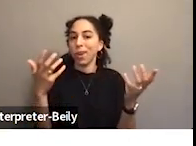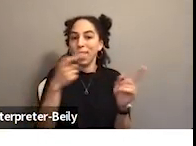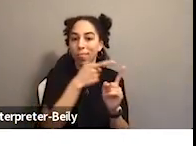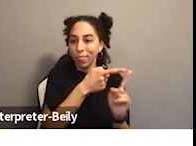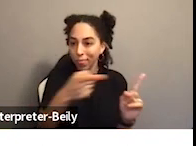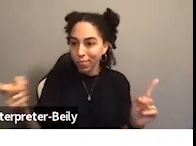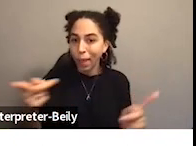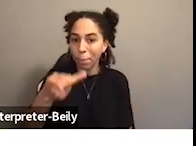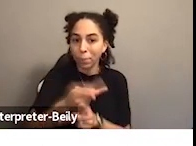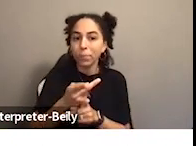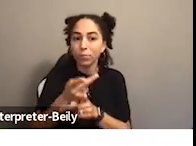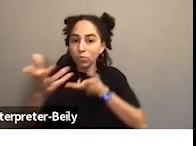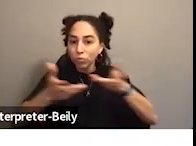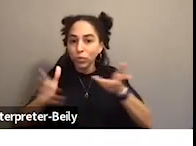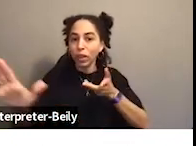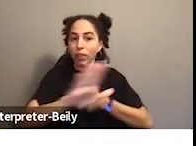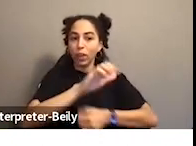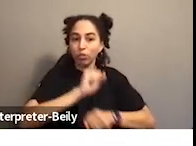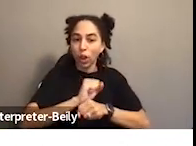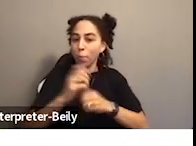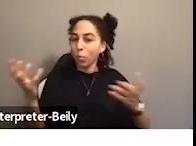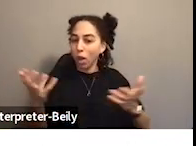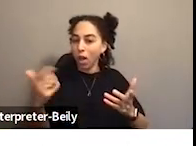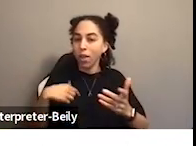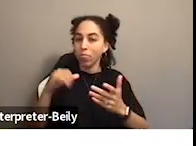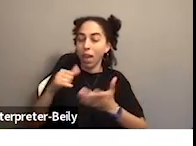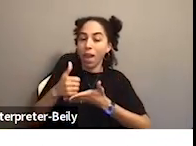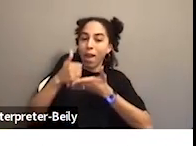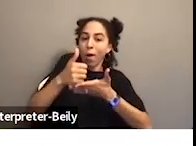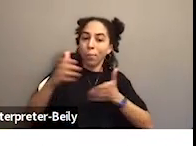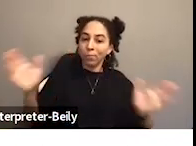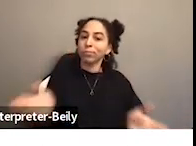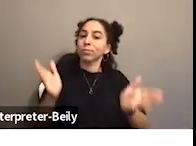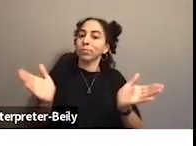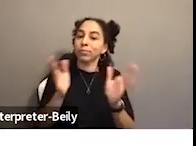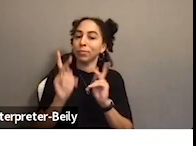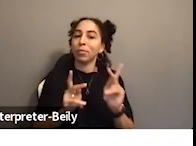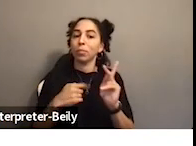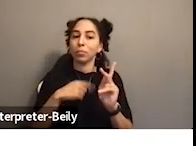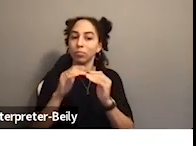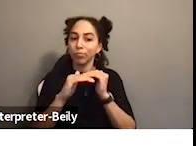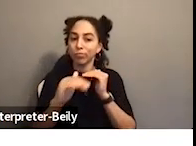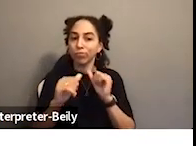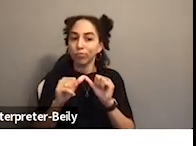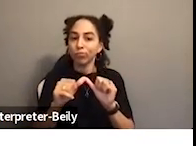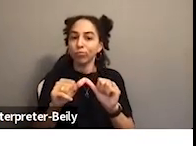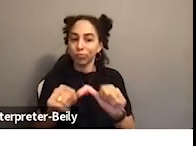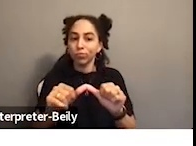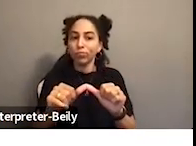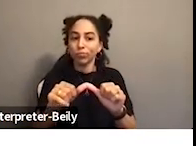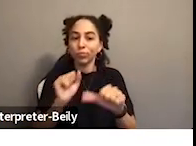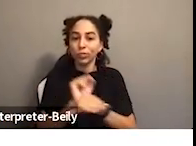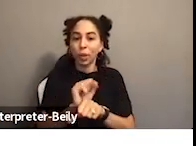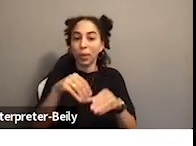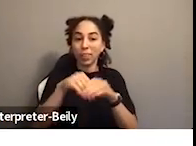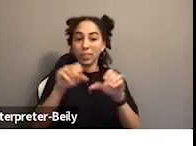them engaged in their job, and to help encourage folks to maintain employment within the system? And we got tons